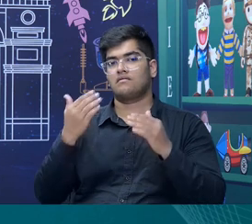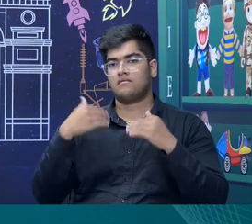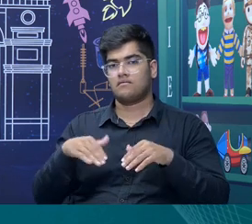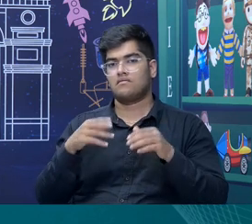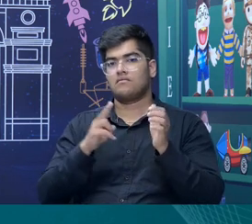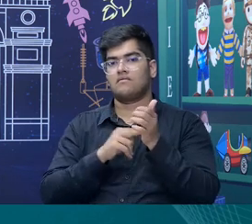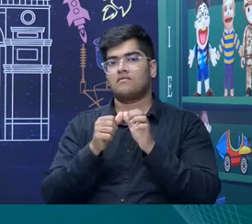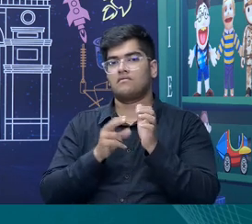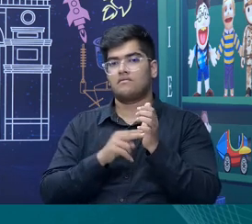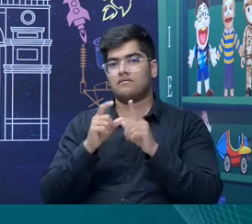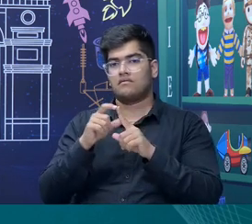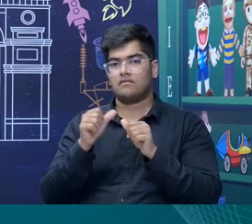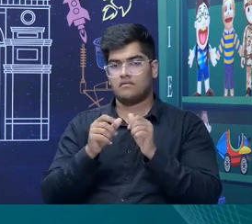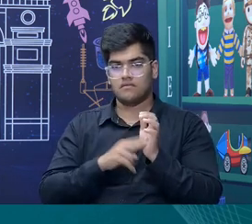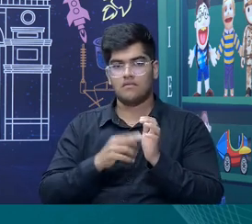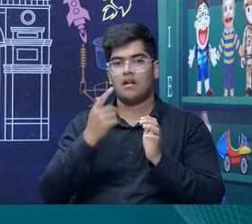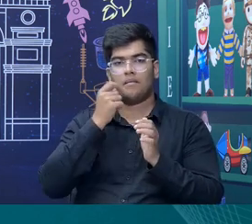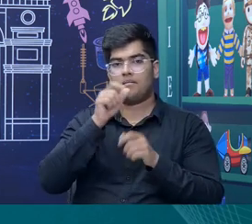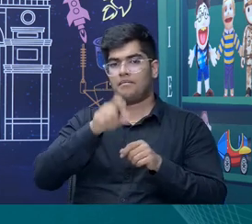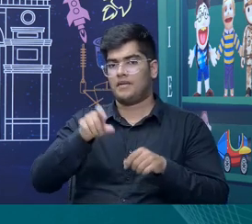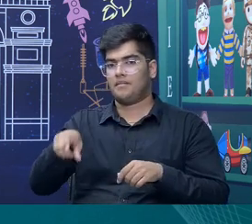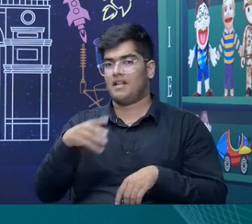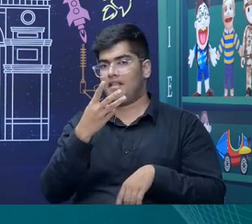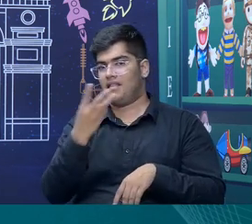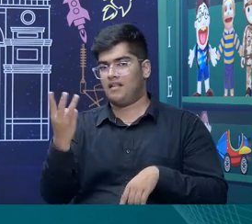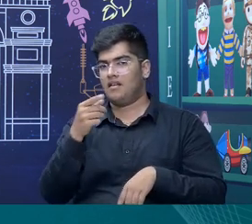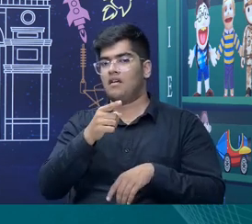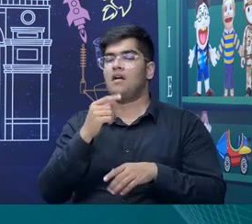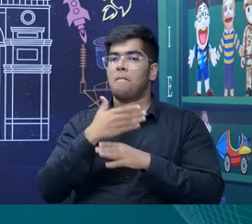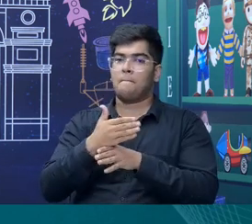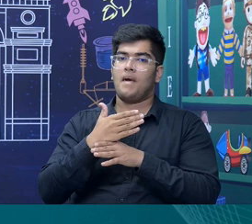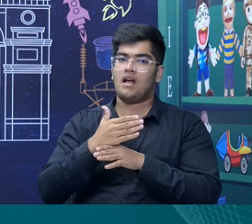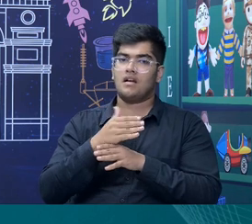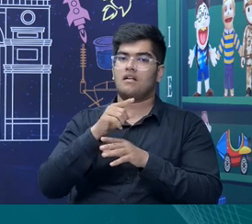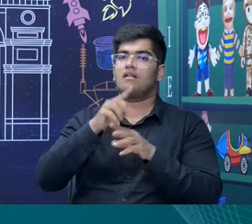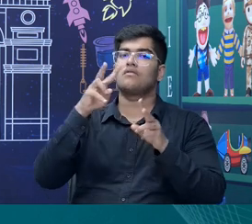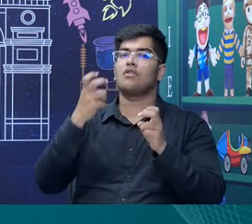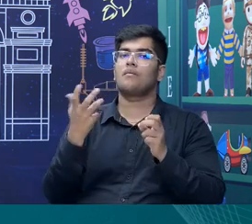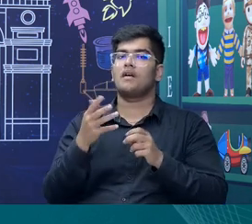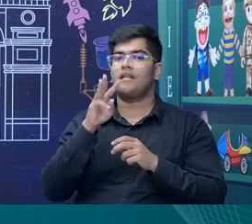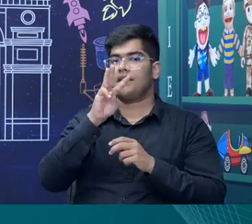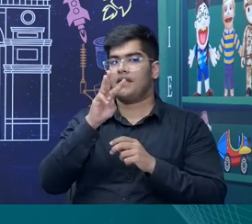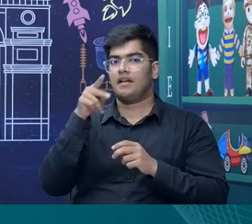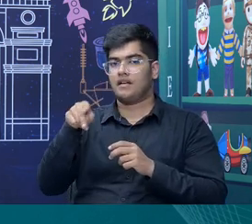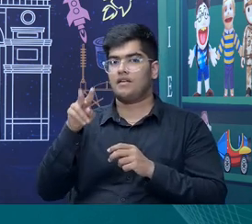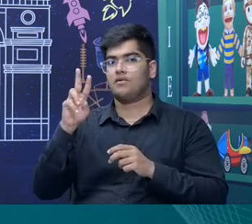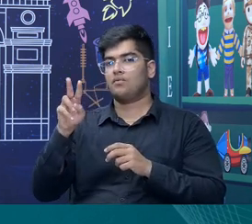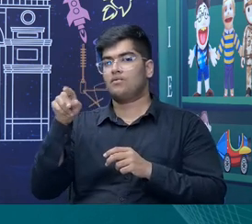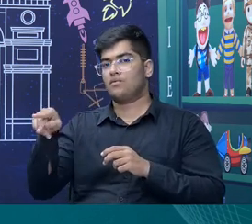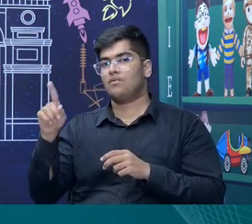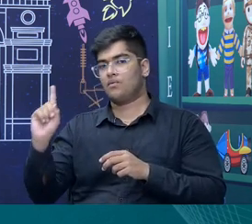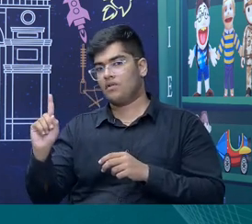next is our partner sharing profits in the ratio of three to two is to One